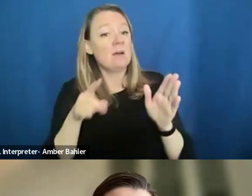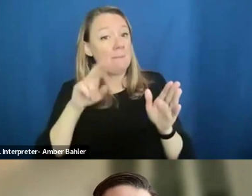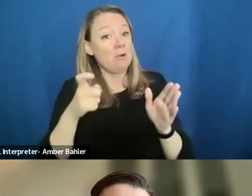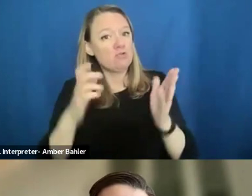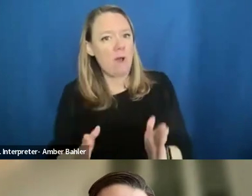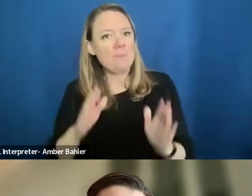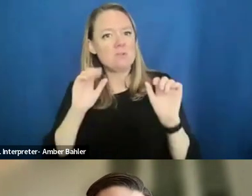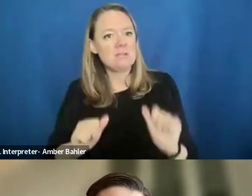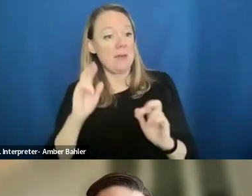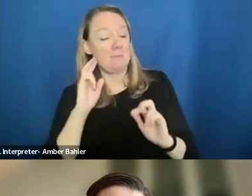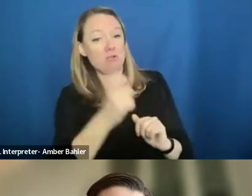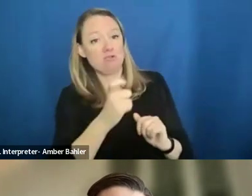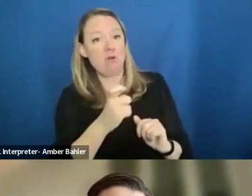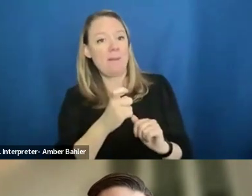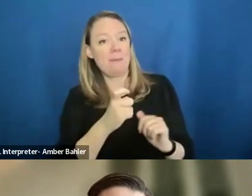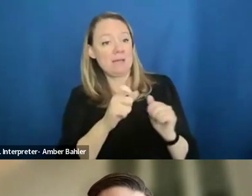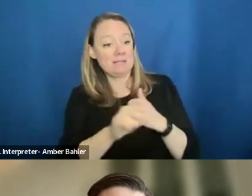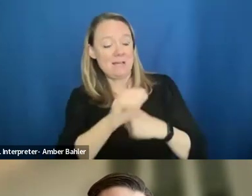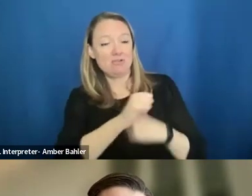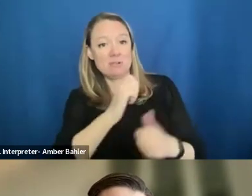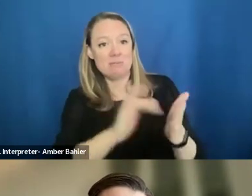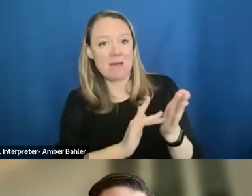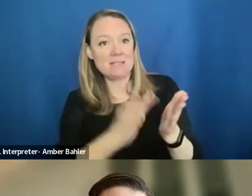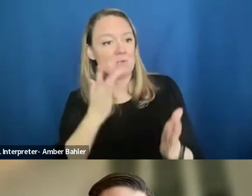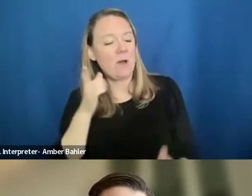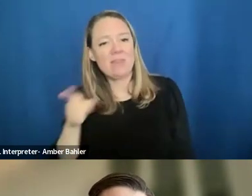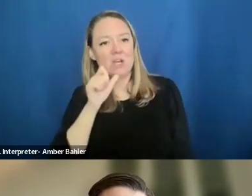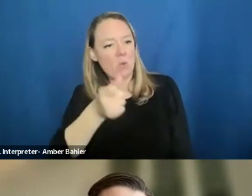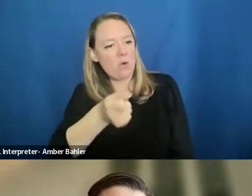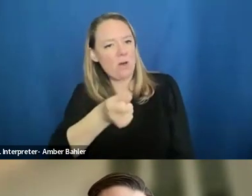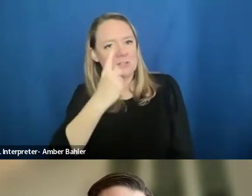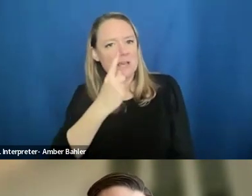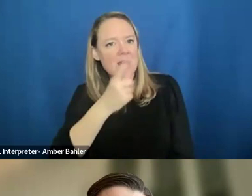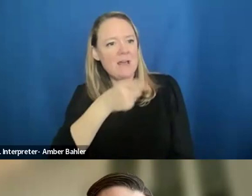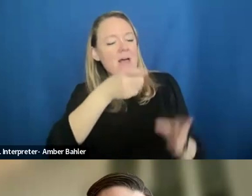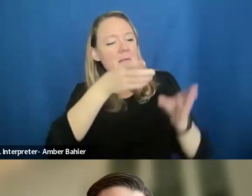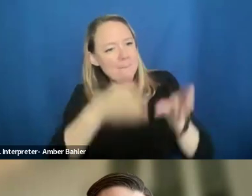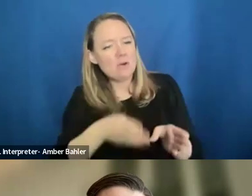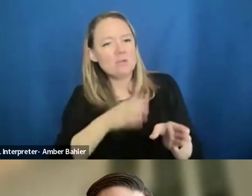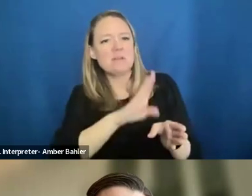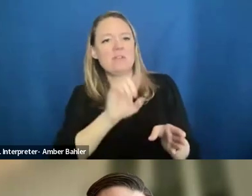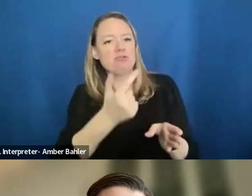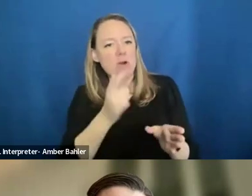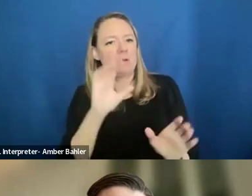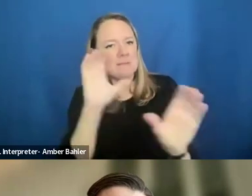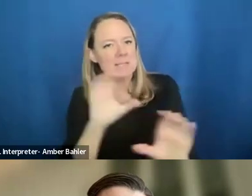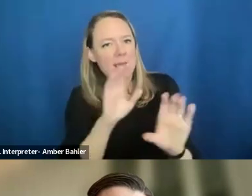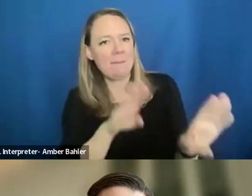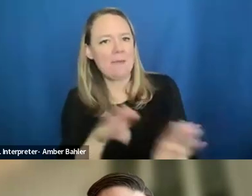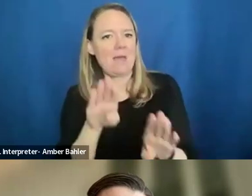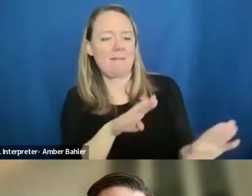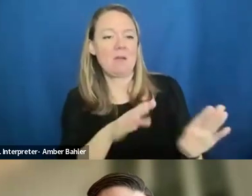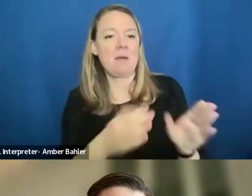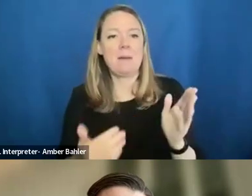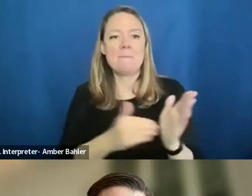prescribing dangerous medications to patients because they don't understand that person's drug-seeking behavior. And just a baseline